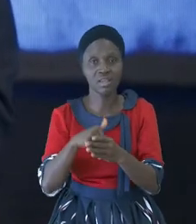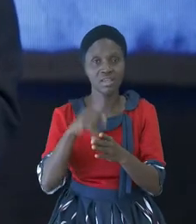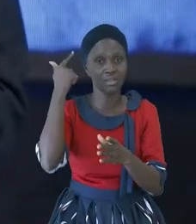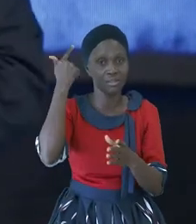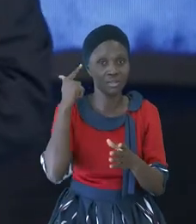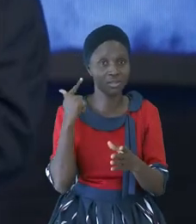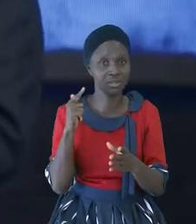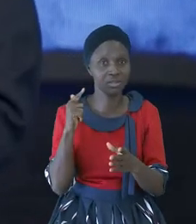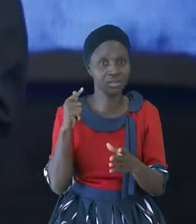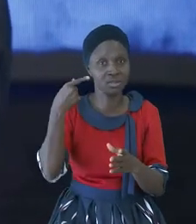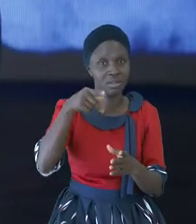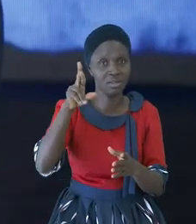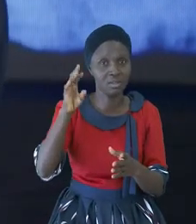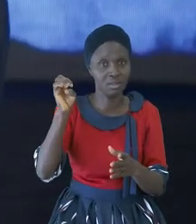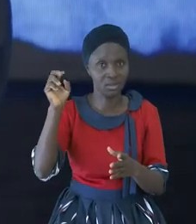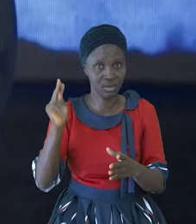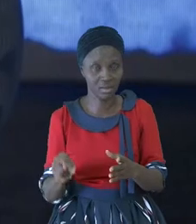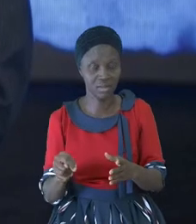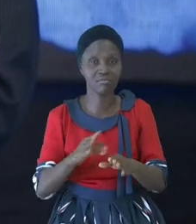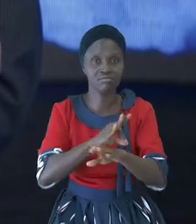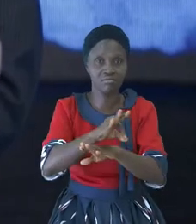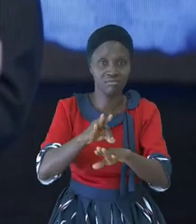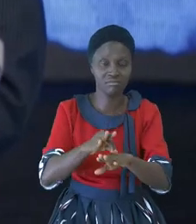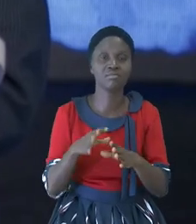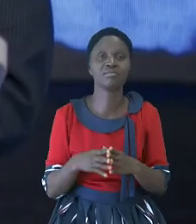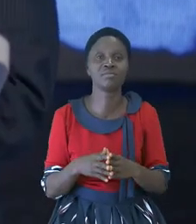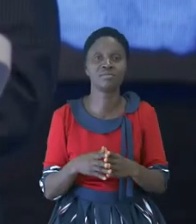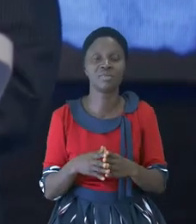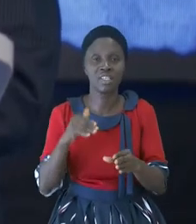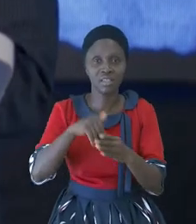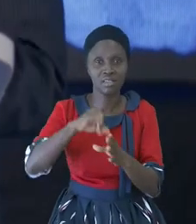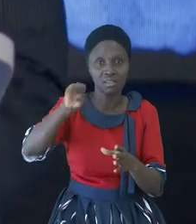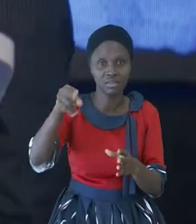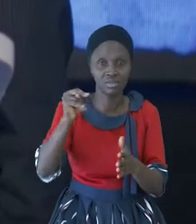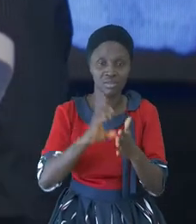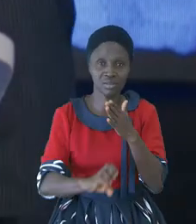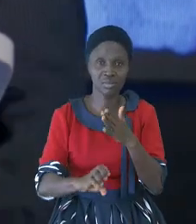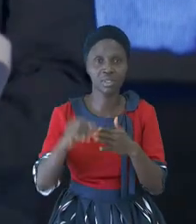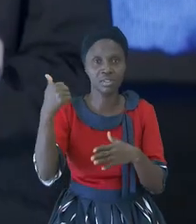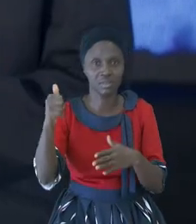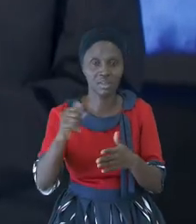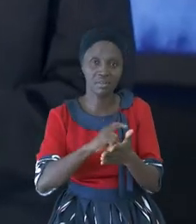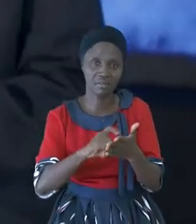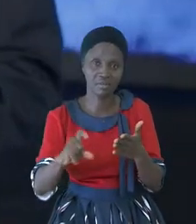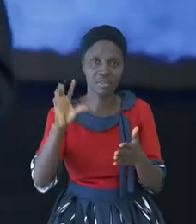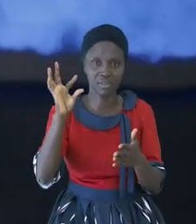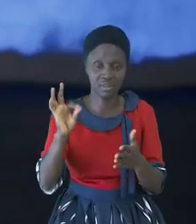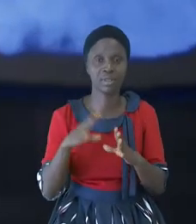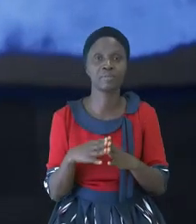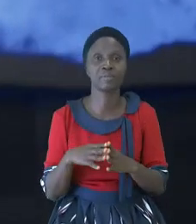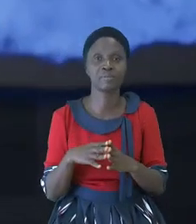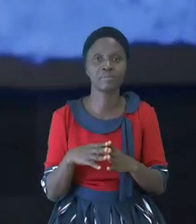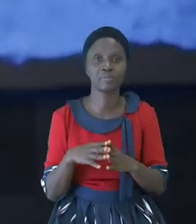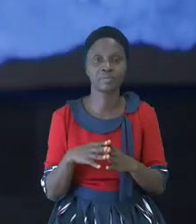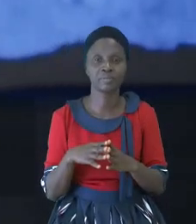green pasture. Look at John chapter 10, and we're reading from verse 9. In verse 9, in John